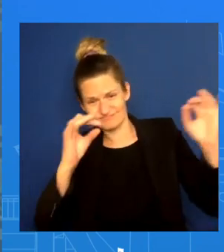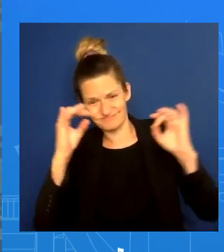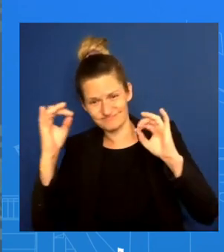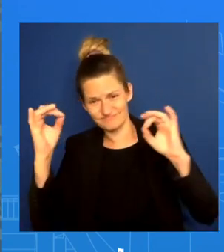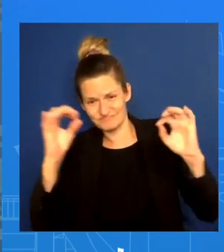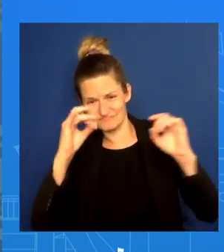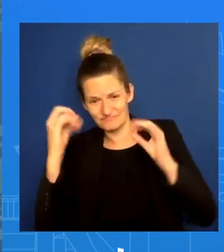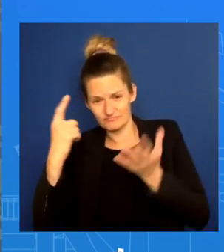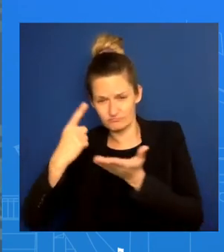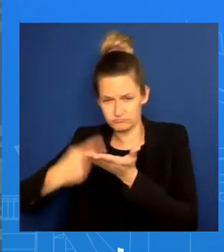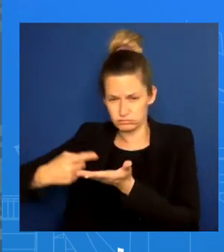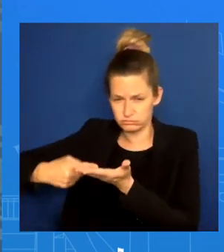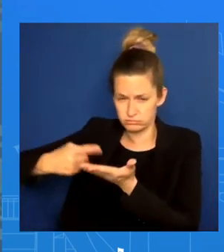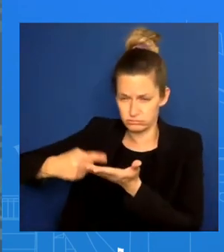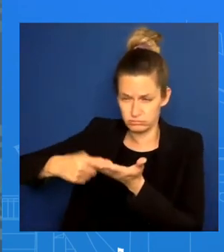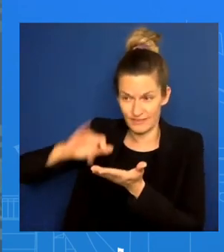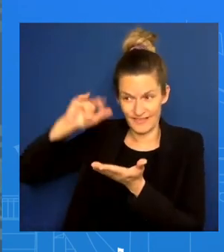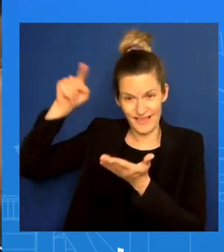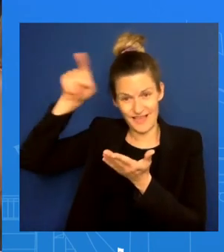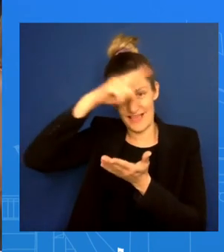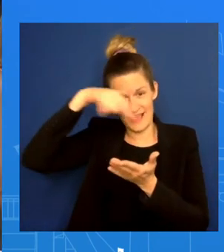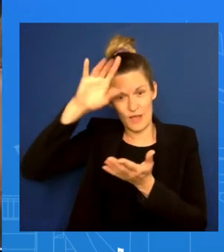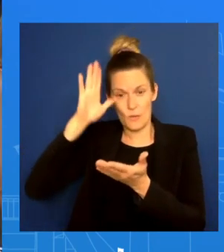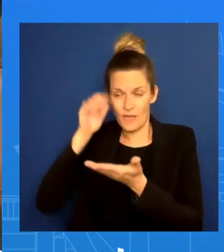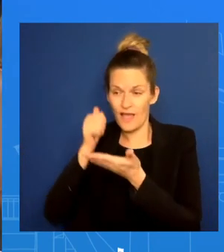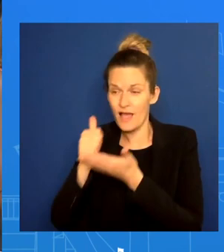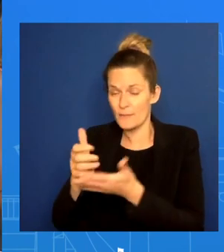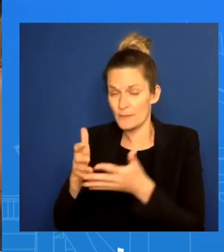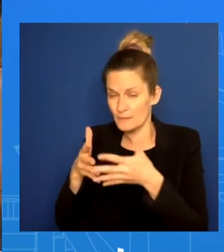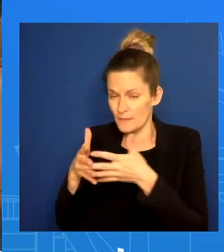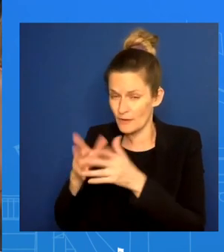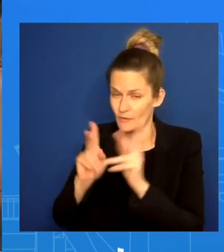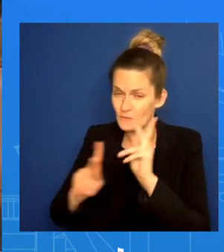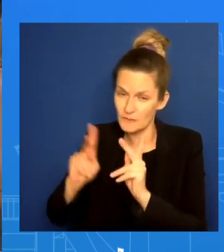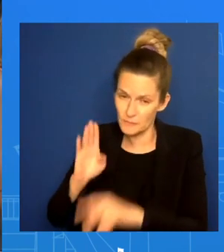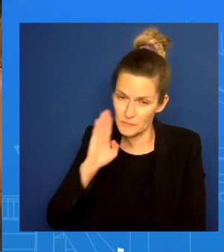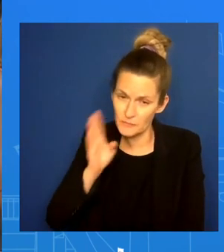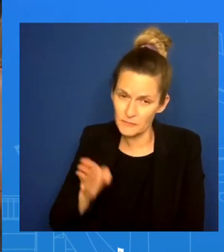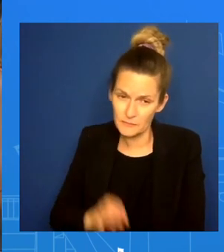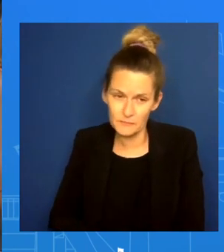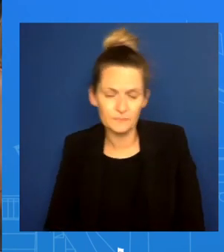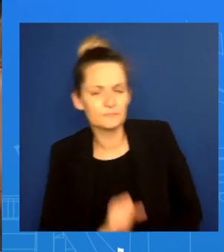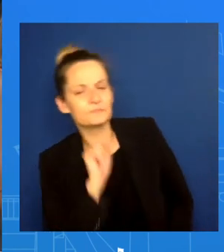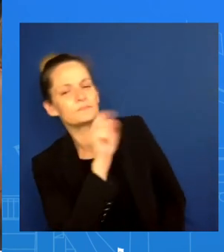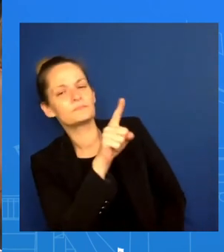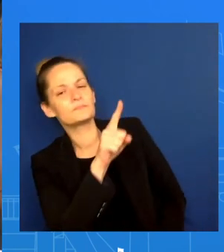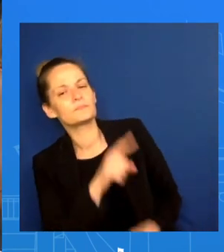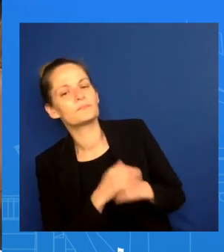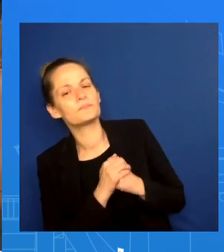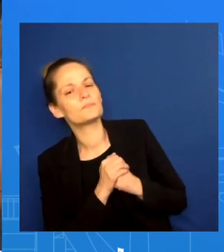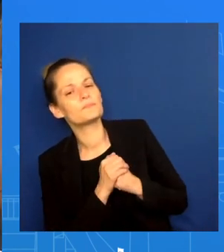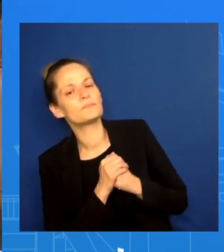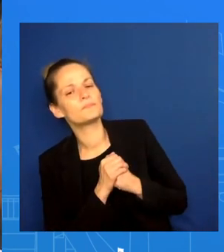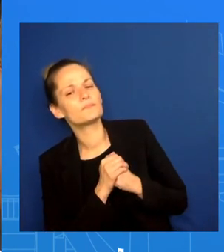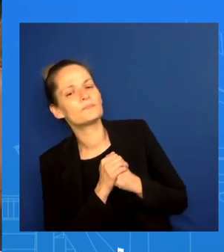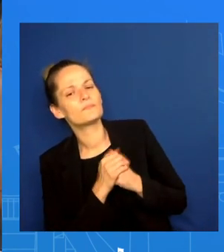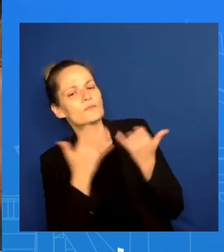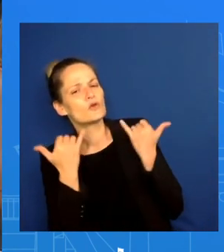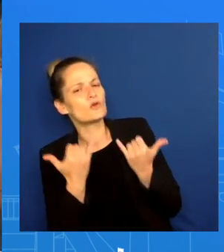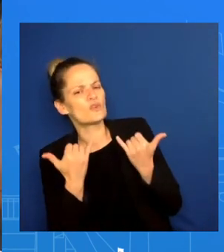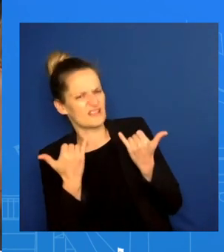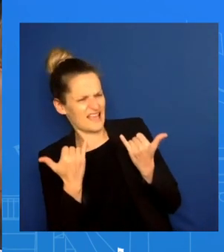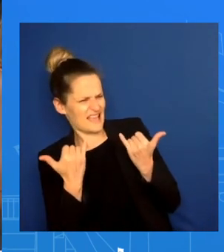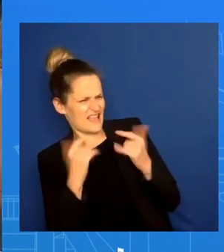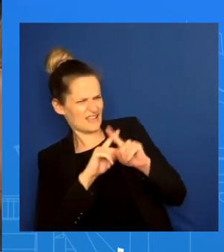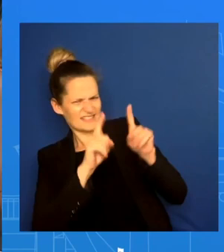there. We are hearing from companies like Walmart and Target who are starting to say that, you know, they're seeing how inflation is impacting their customers. And there are a lot